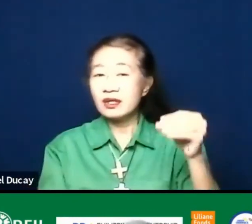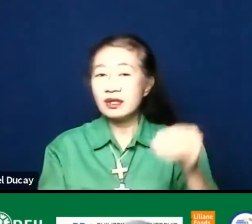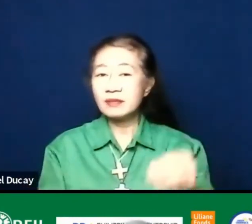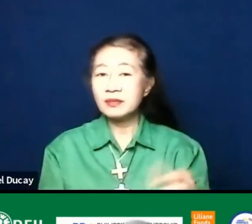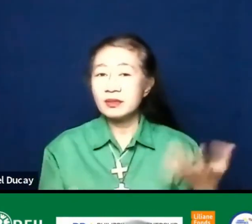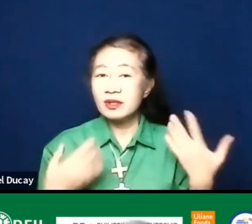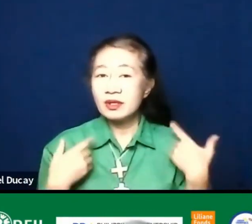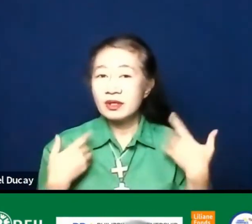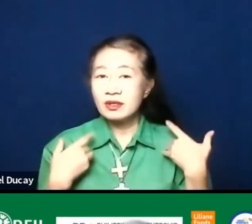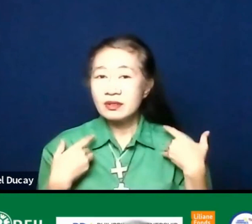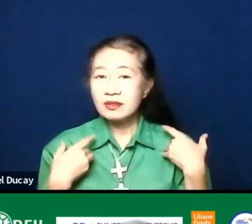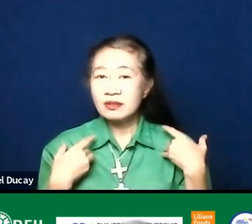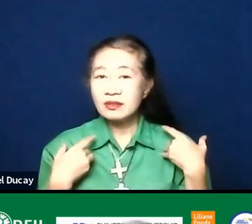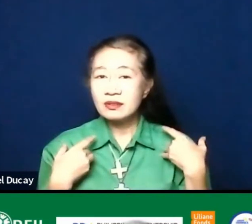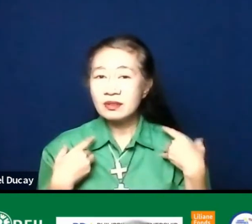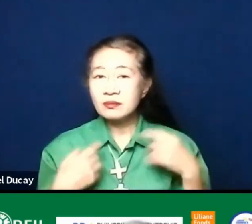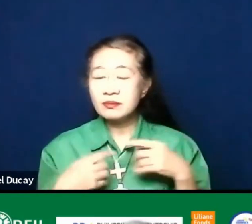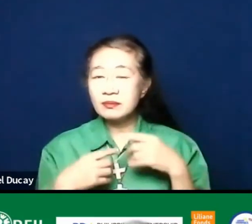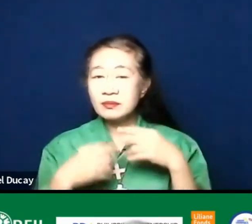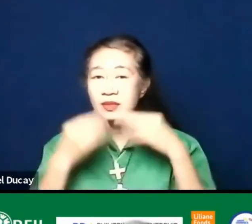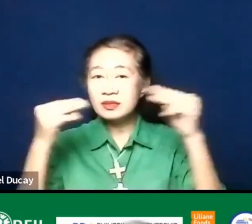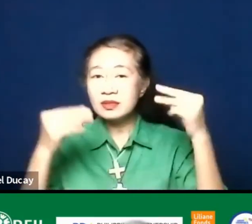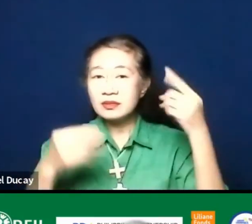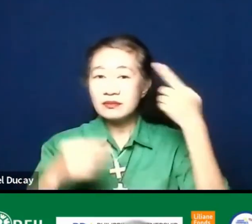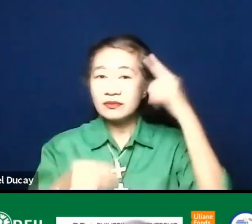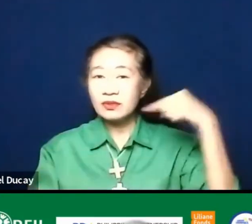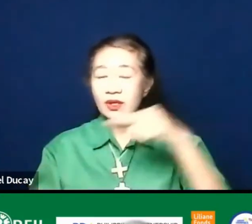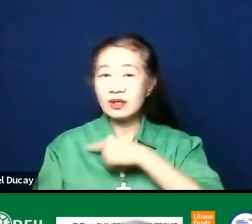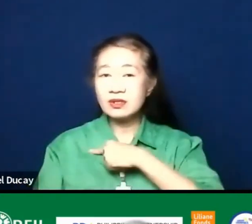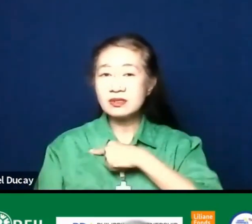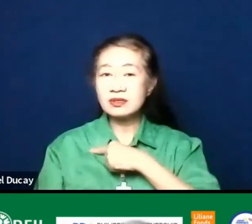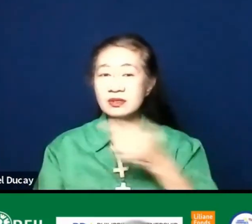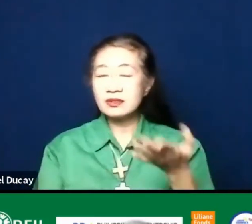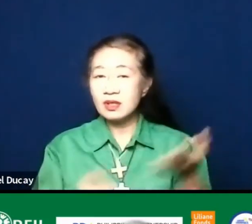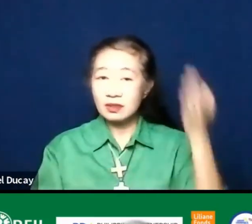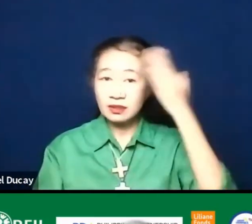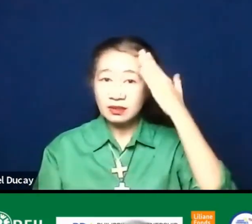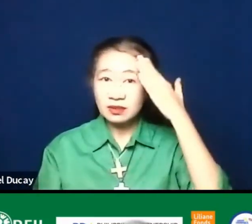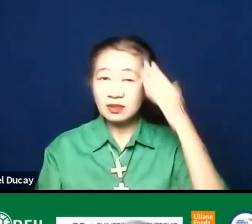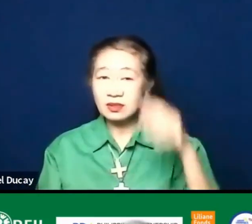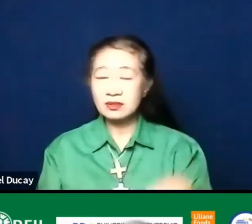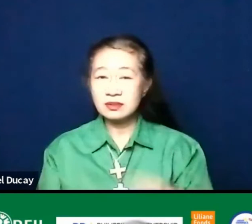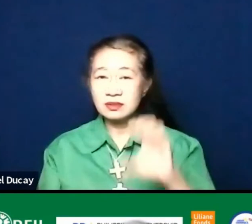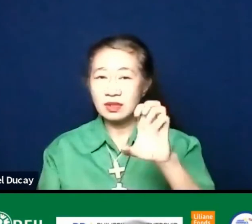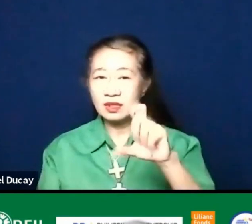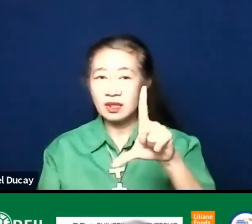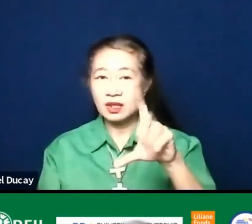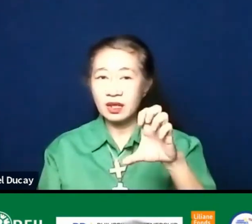mga nagme-message lang sa atin. We recognize si Silidonio